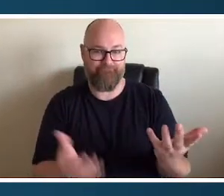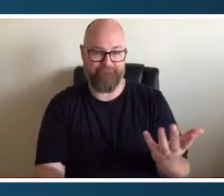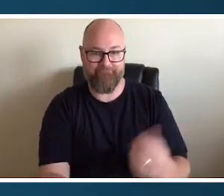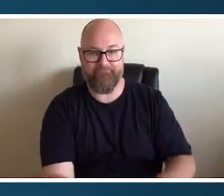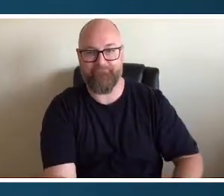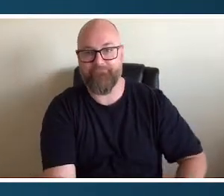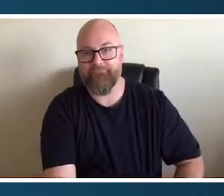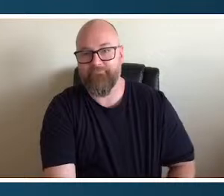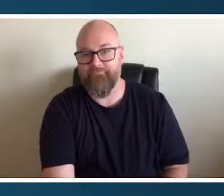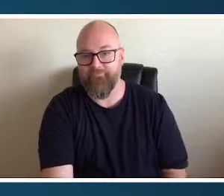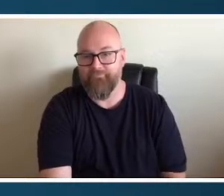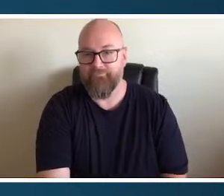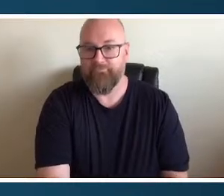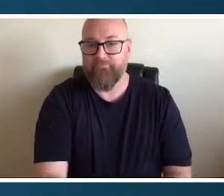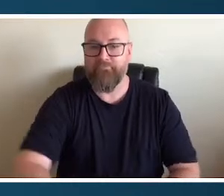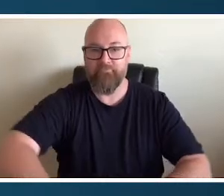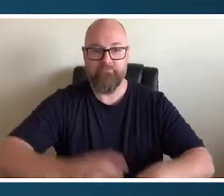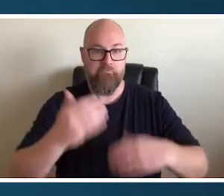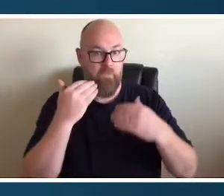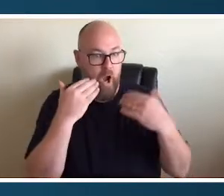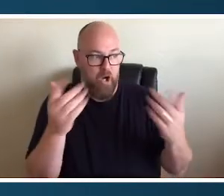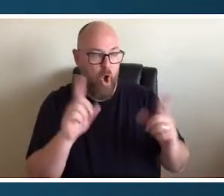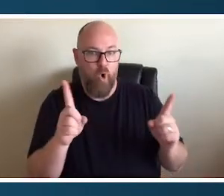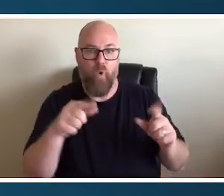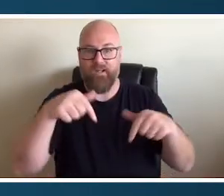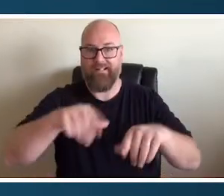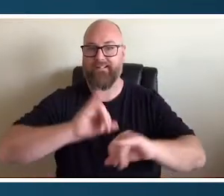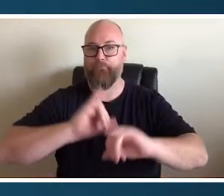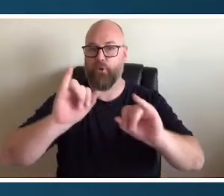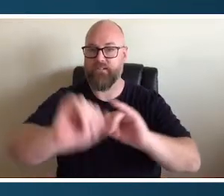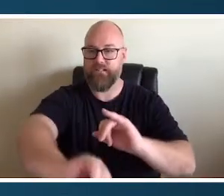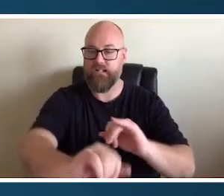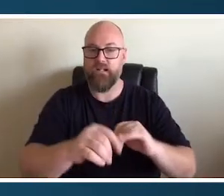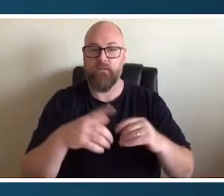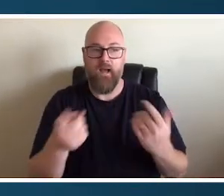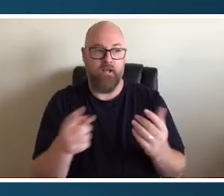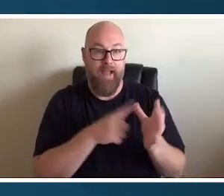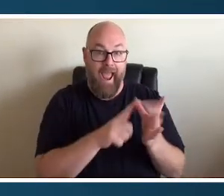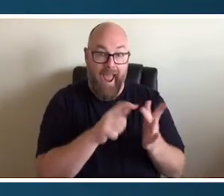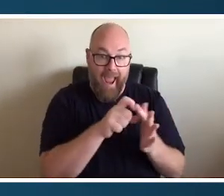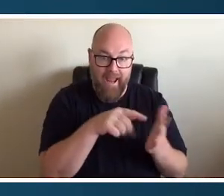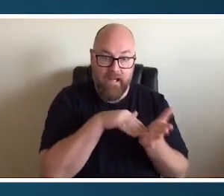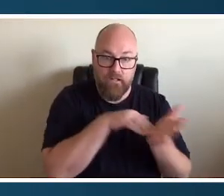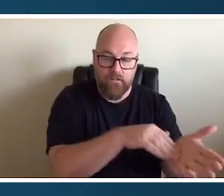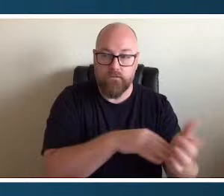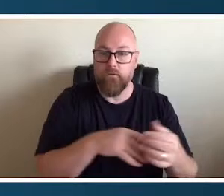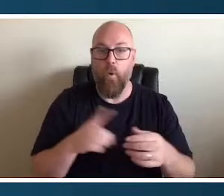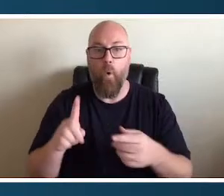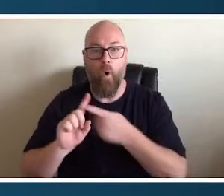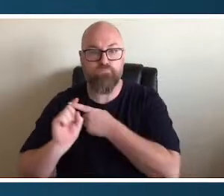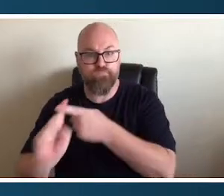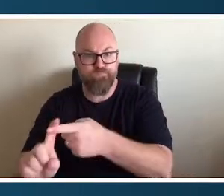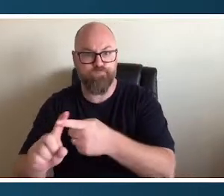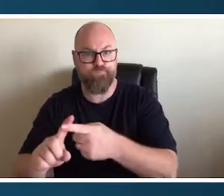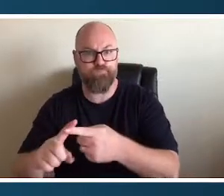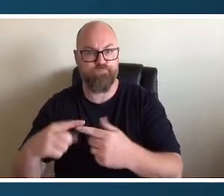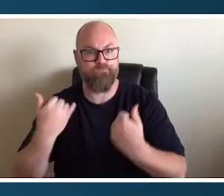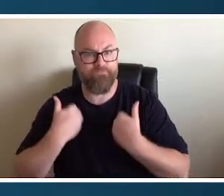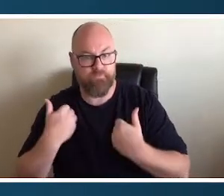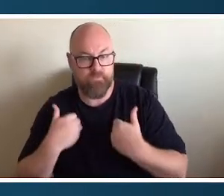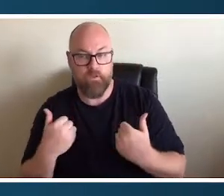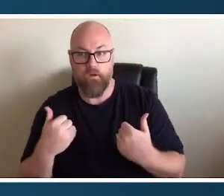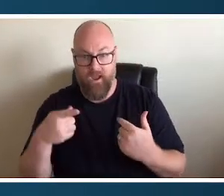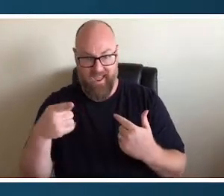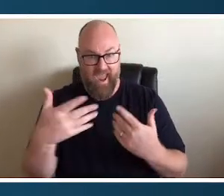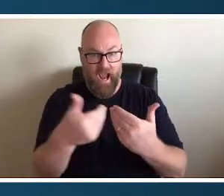but you could say chronic development and aid emergency. So you do have that separation. However, if you do